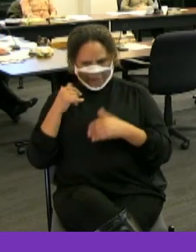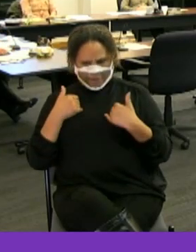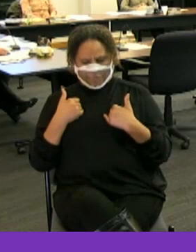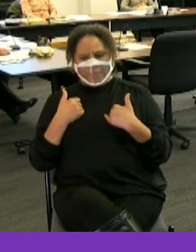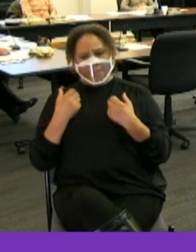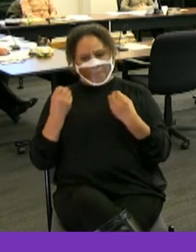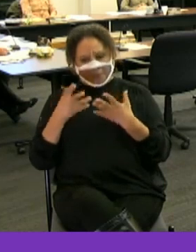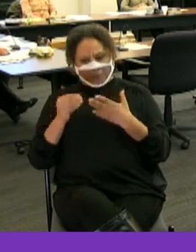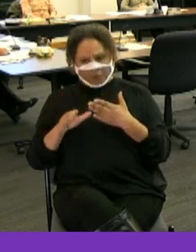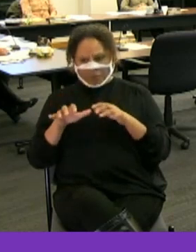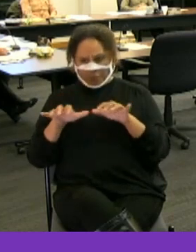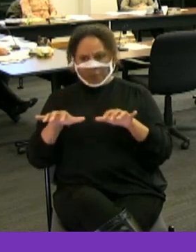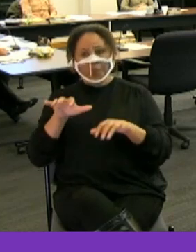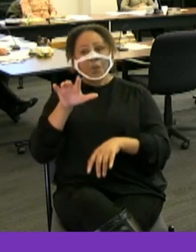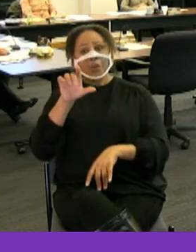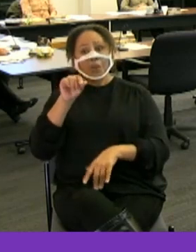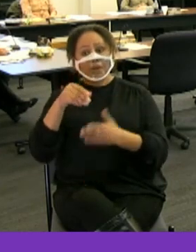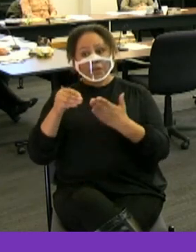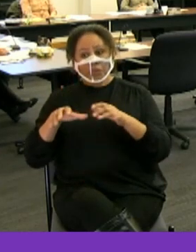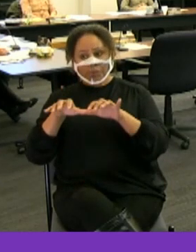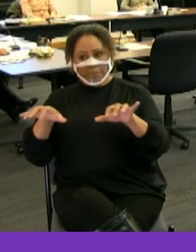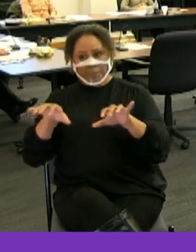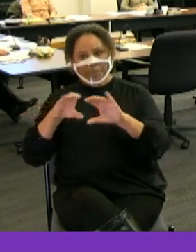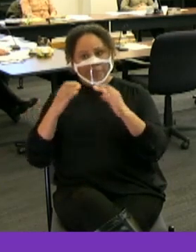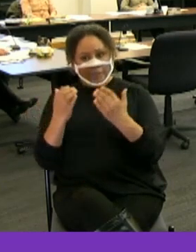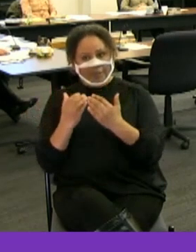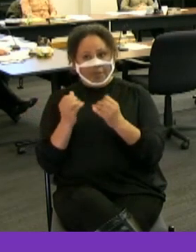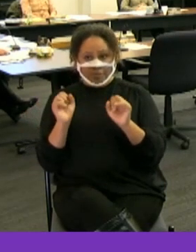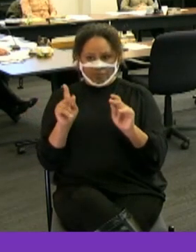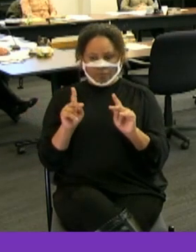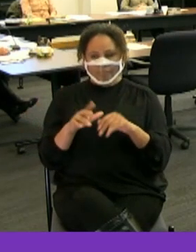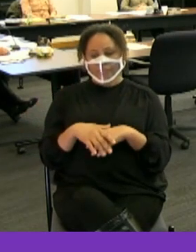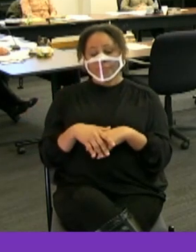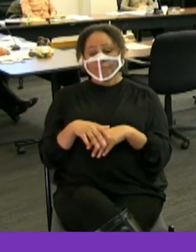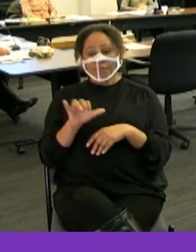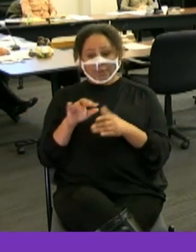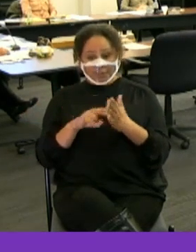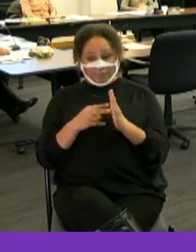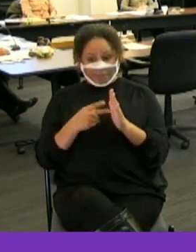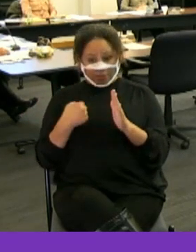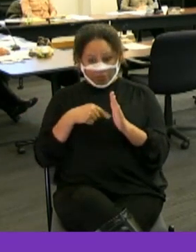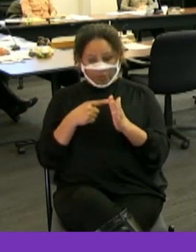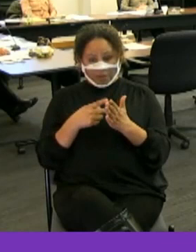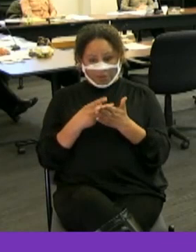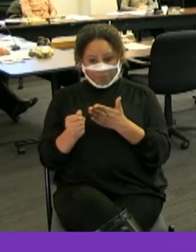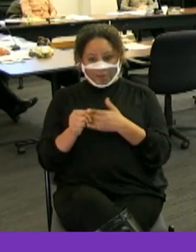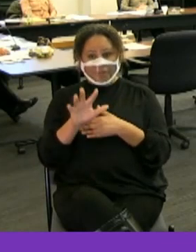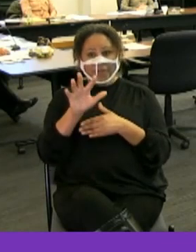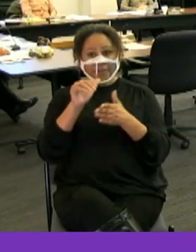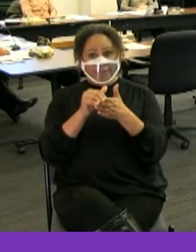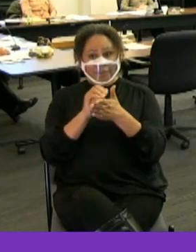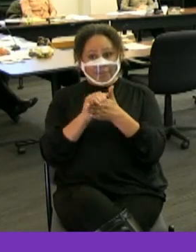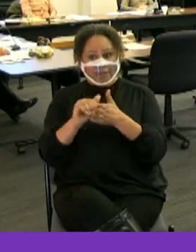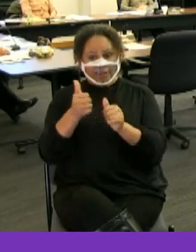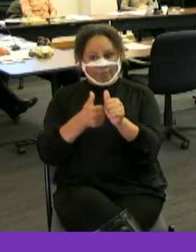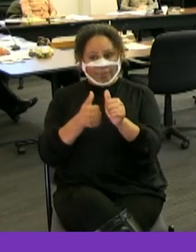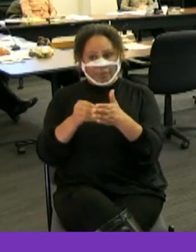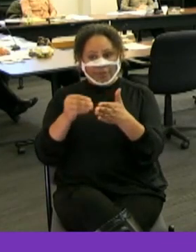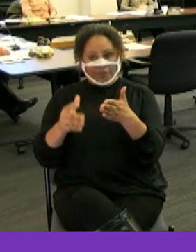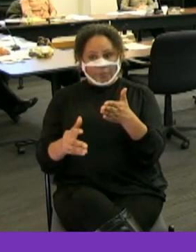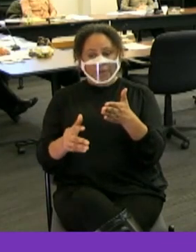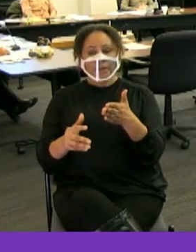sized classroom of 20 students in their class, okay, that means that we are spending $5,000 per